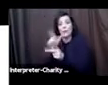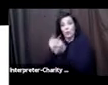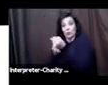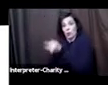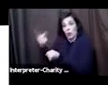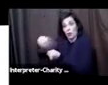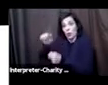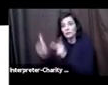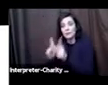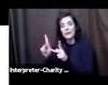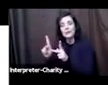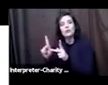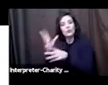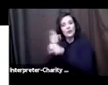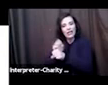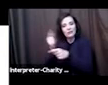resources and